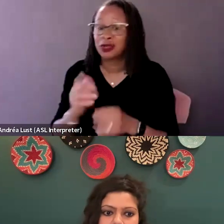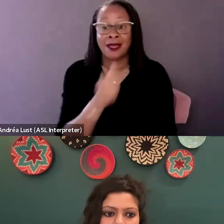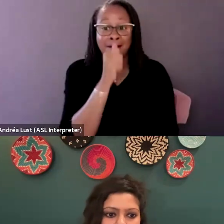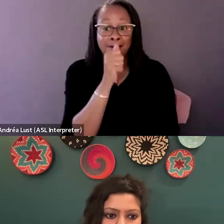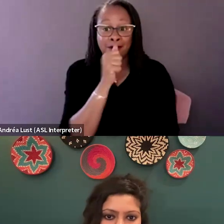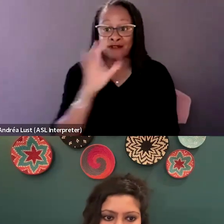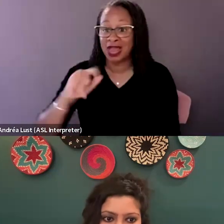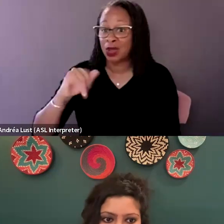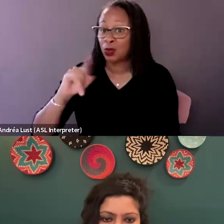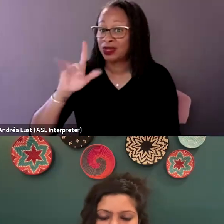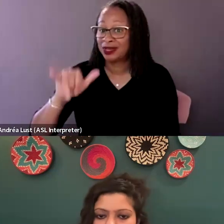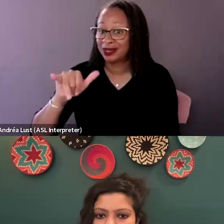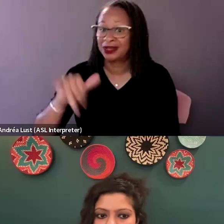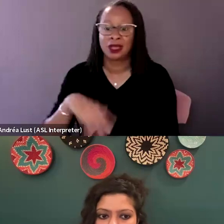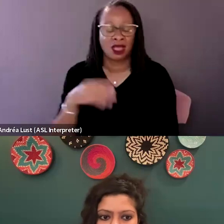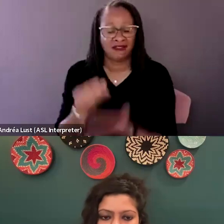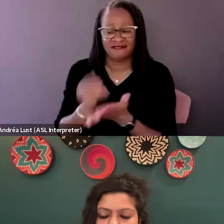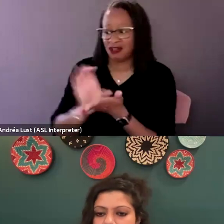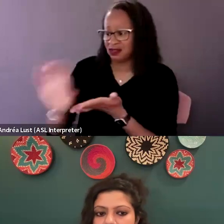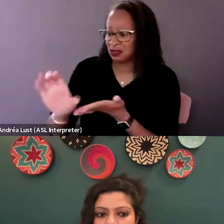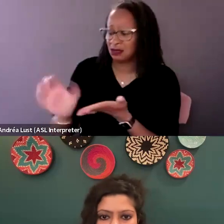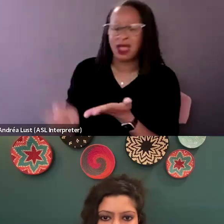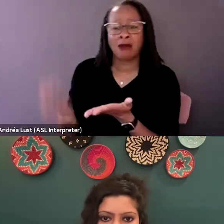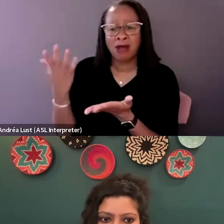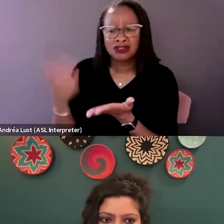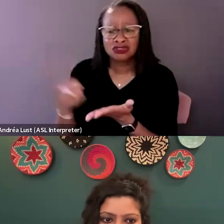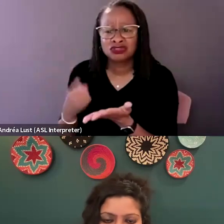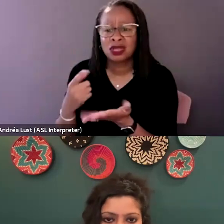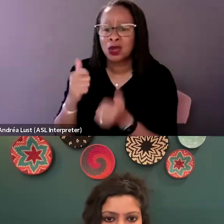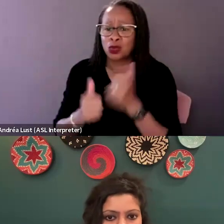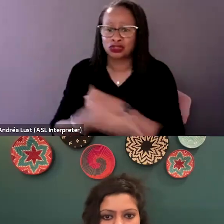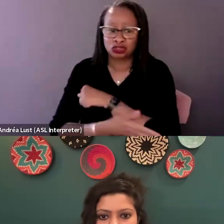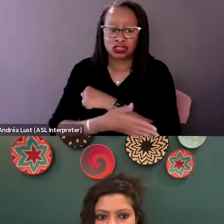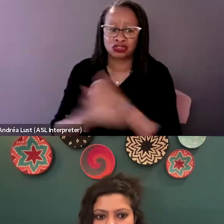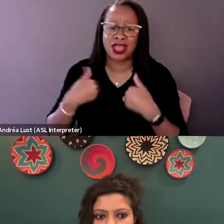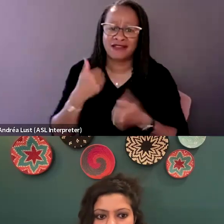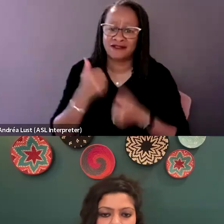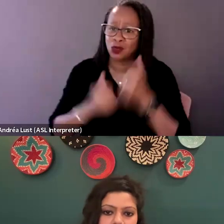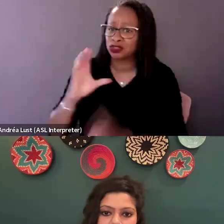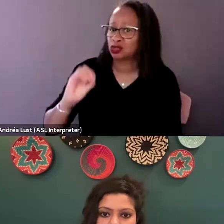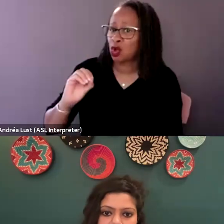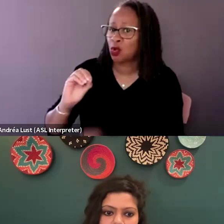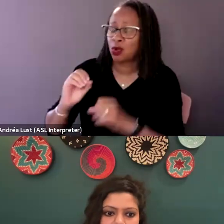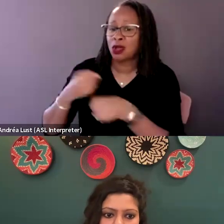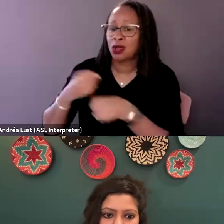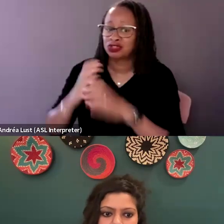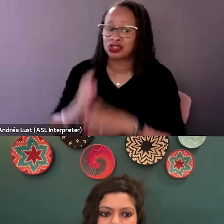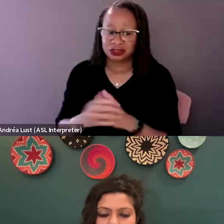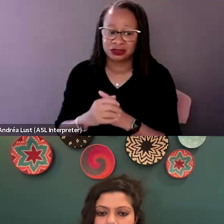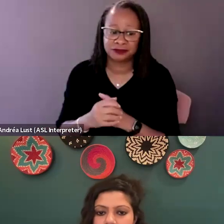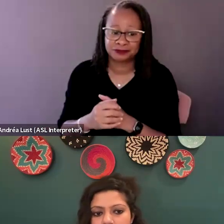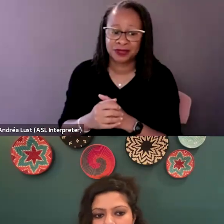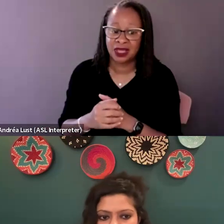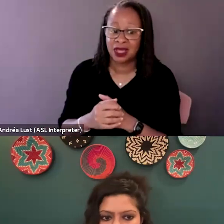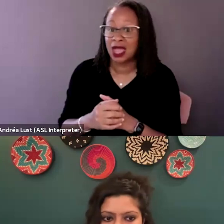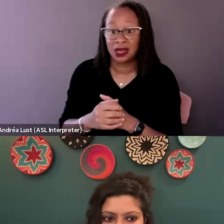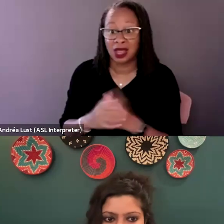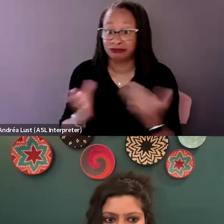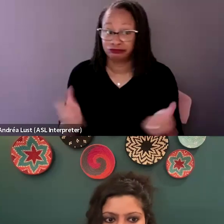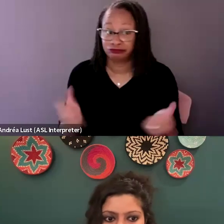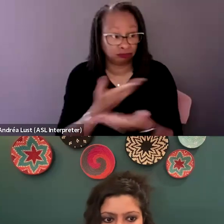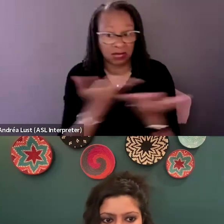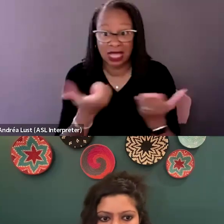Like Shaunak was also speaking of Sukhdev and documentary filmmakers back then, or filmmakers back then. Okay,